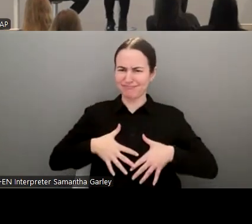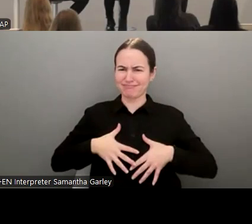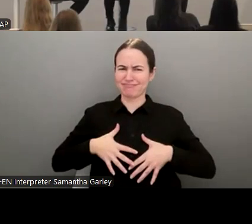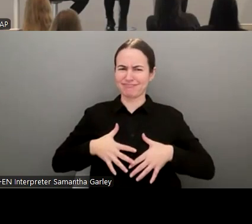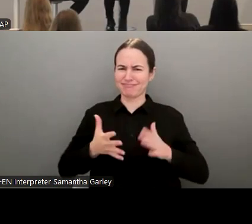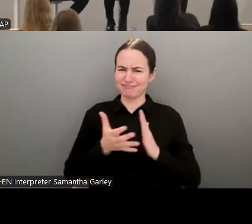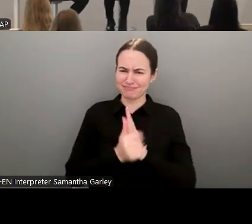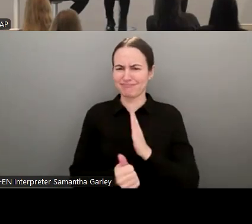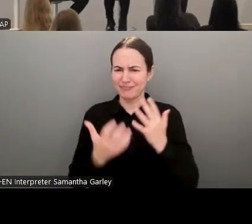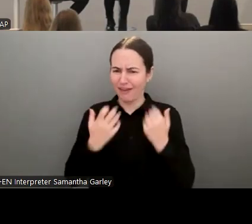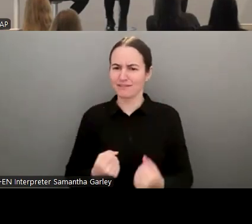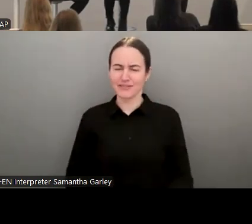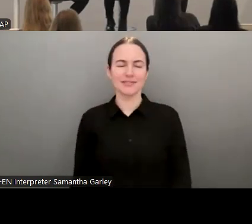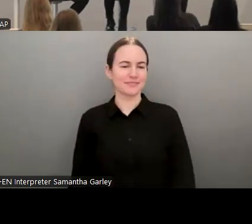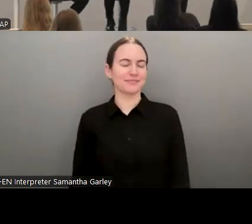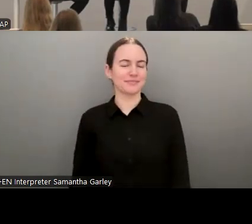have a